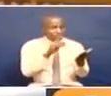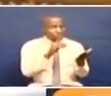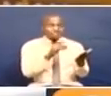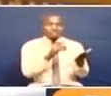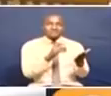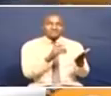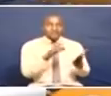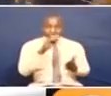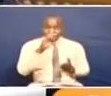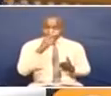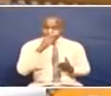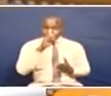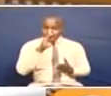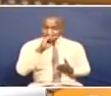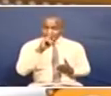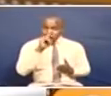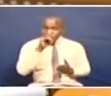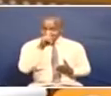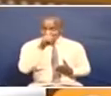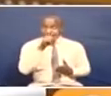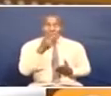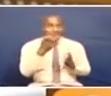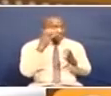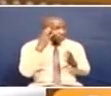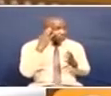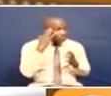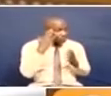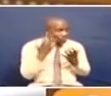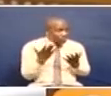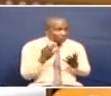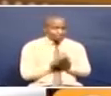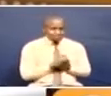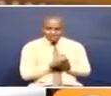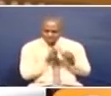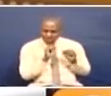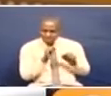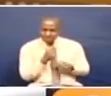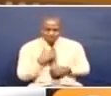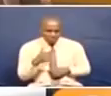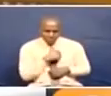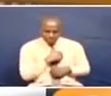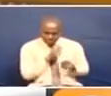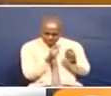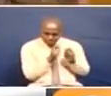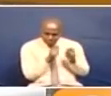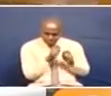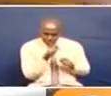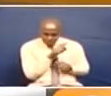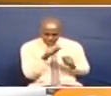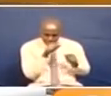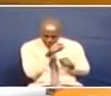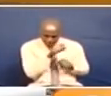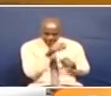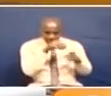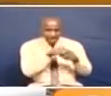What Chebukati and the political players should be asking is, can we possibly correct the anomalies in the system?